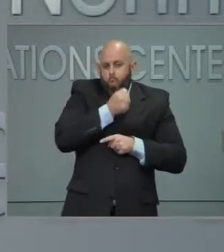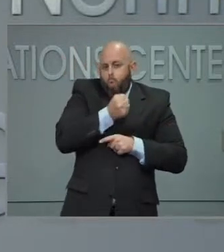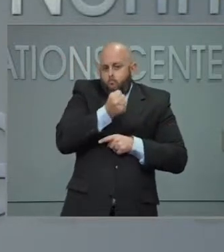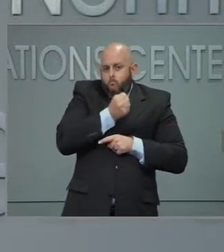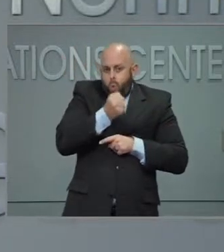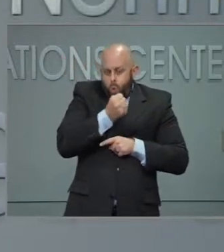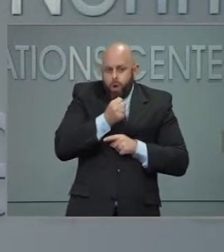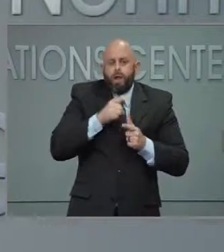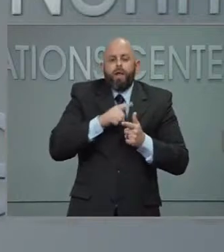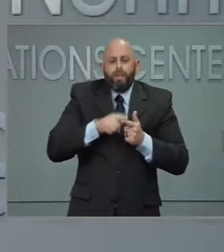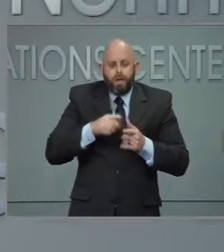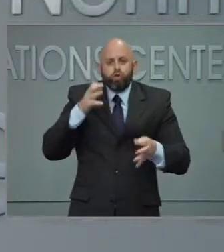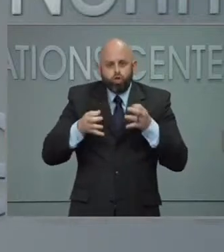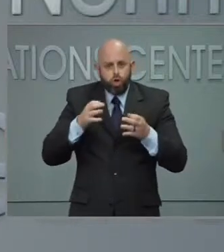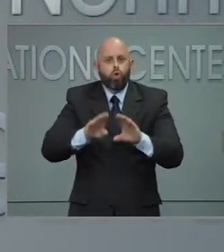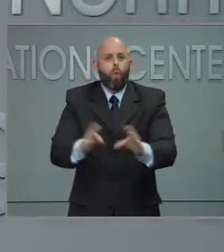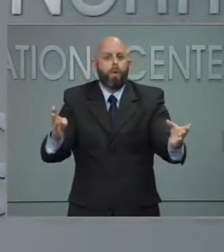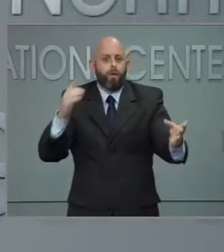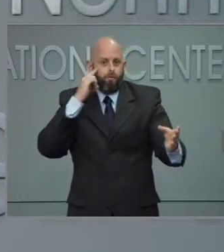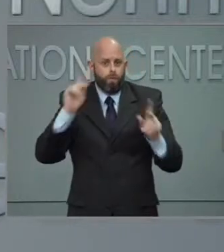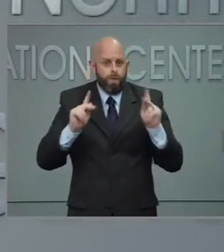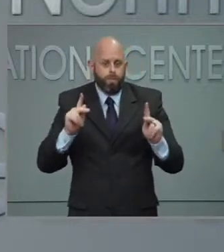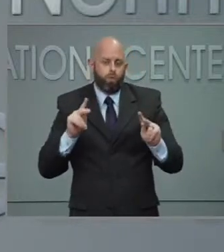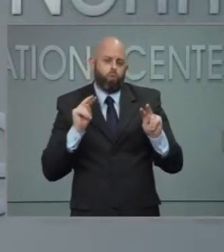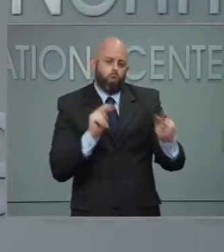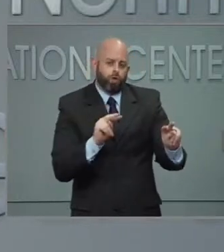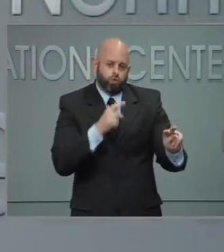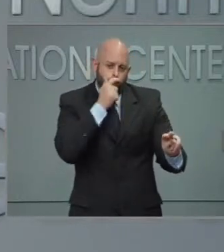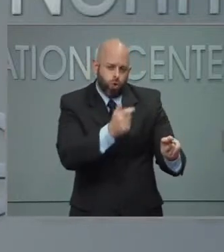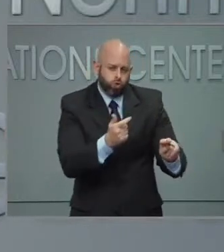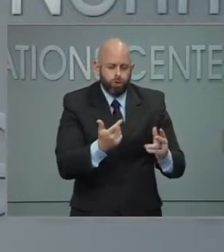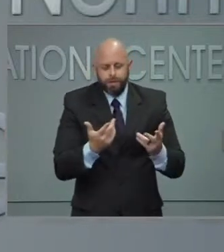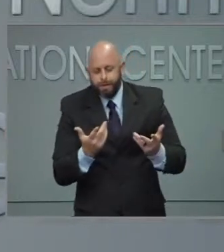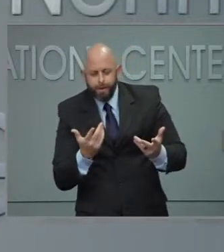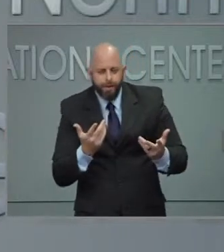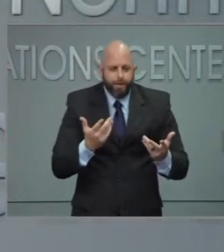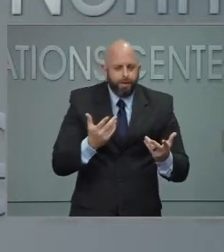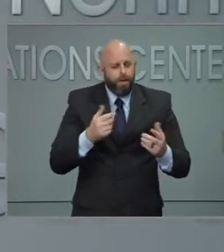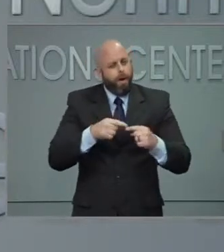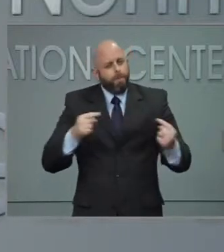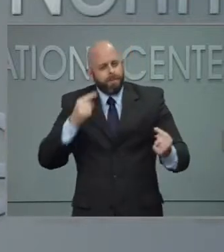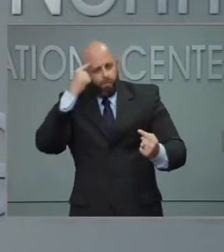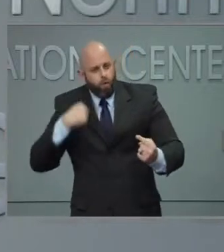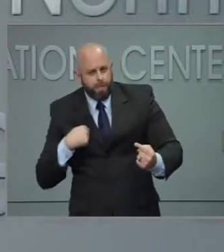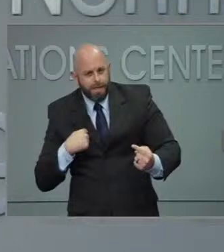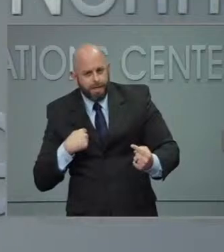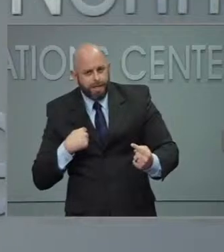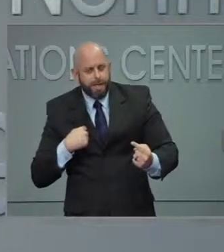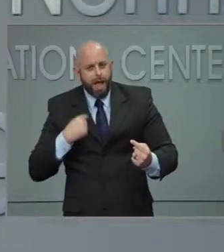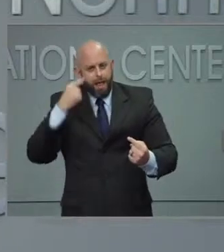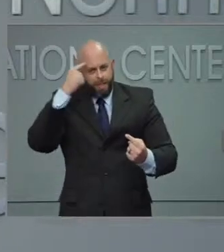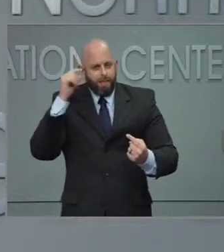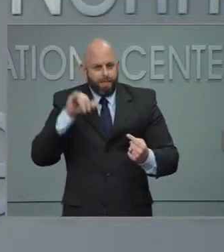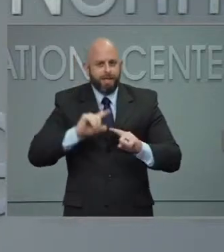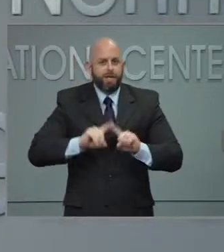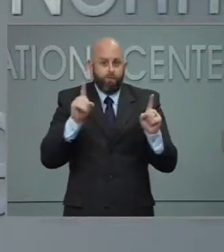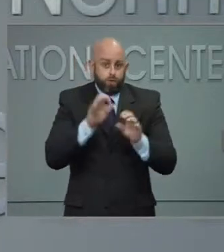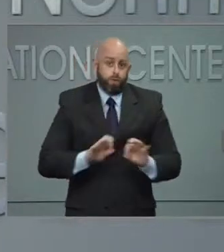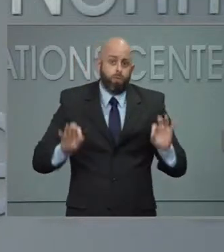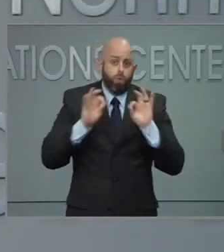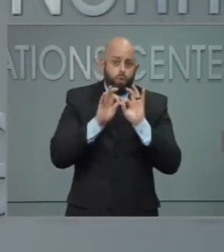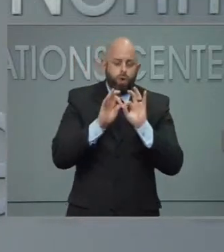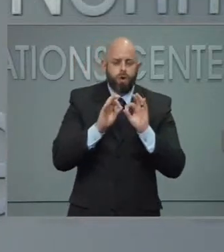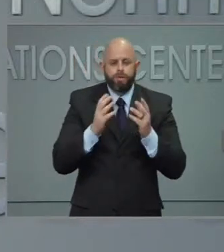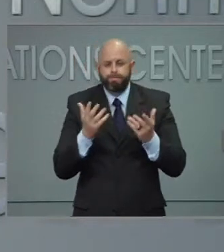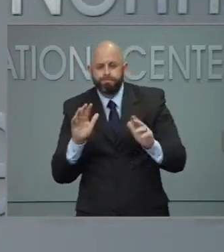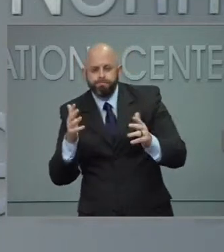a judge would have to open that up. I think that presumption is important. I'm not sure about the amount of time. I think